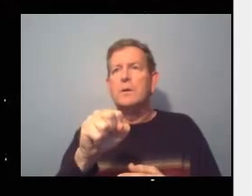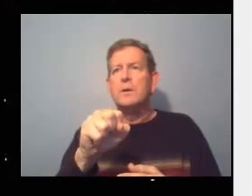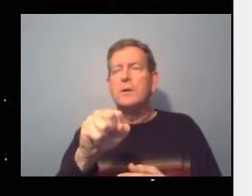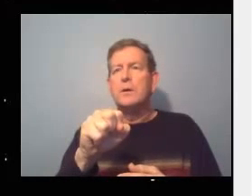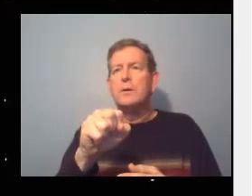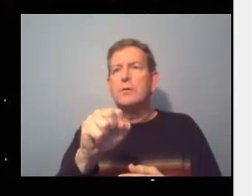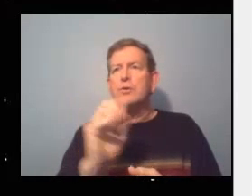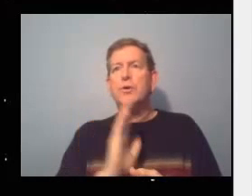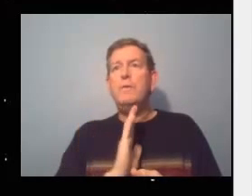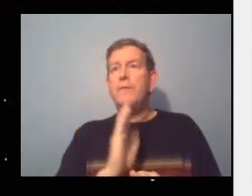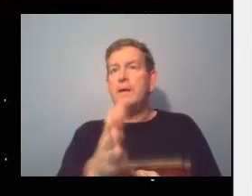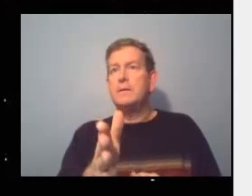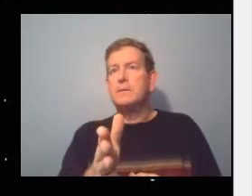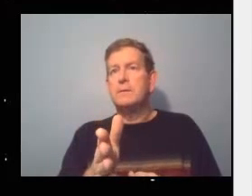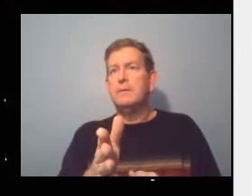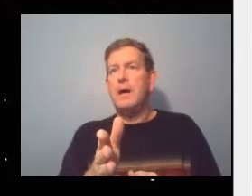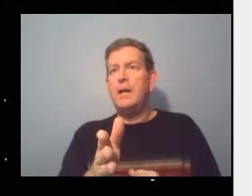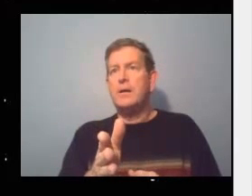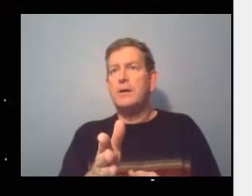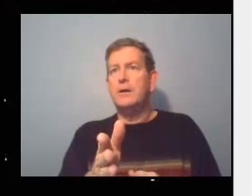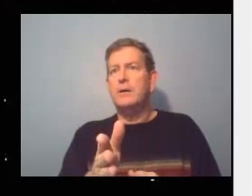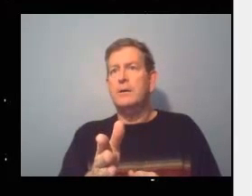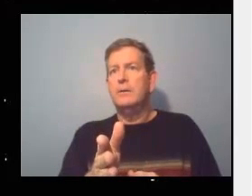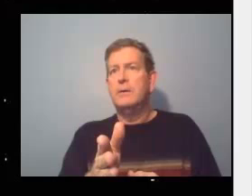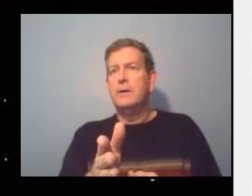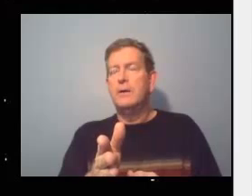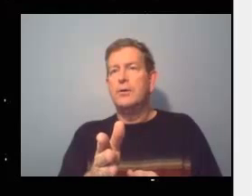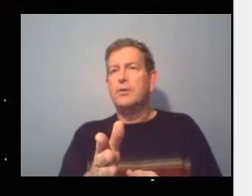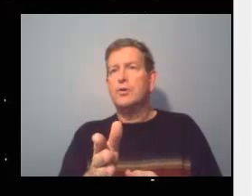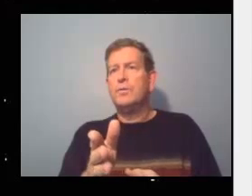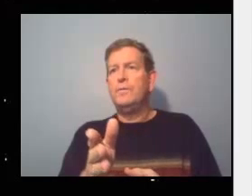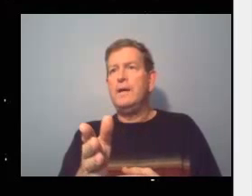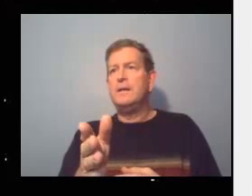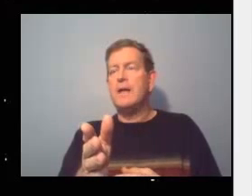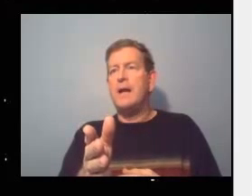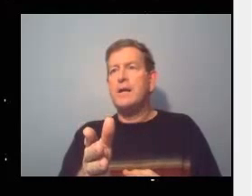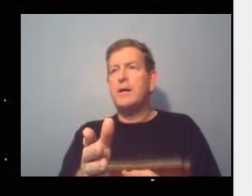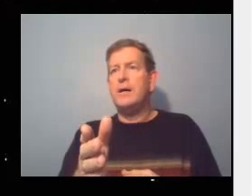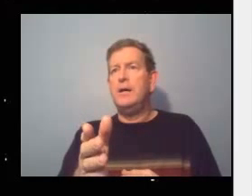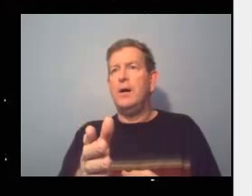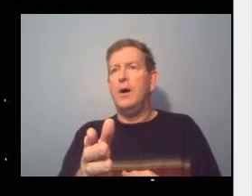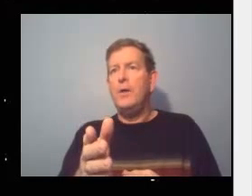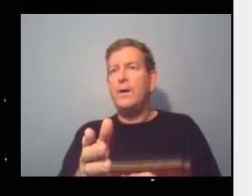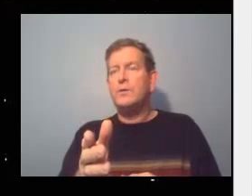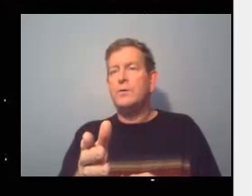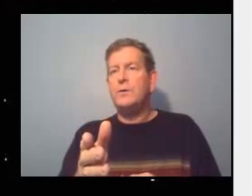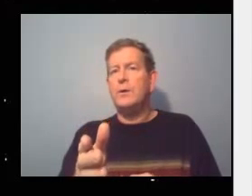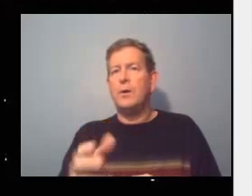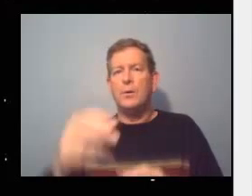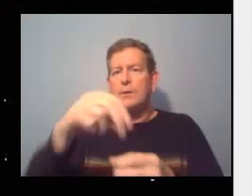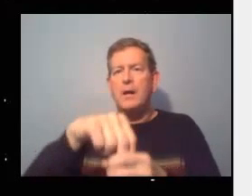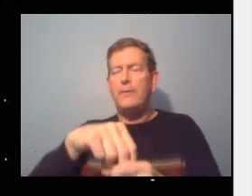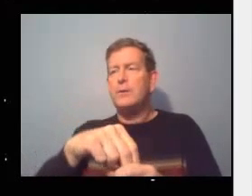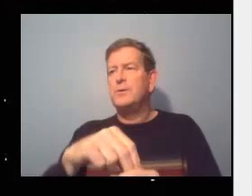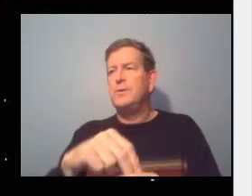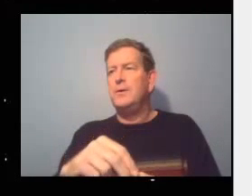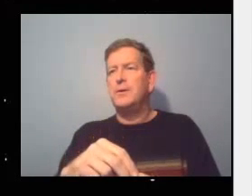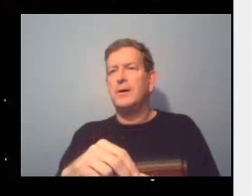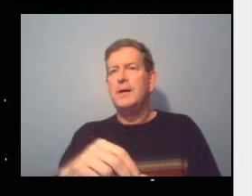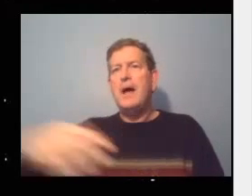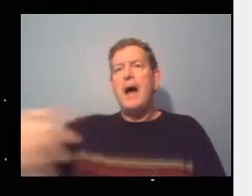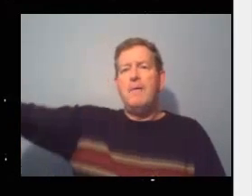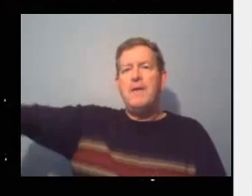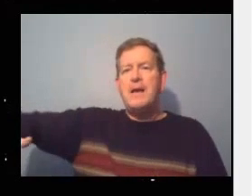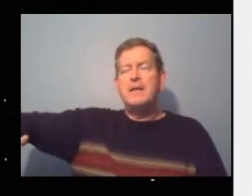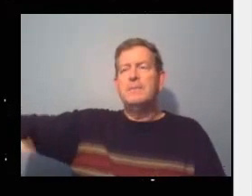voiture. Je vais à l'école. Je vais à l'école en voiture, dans la